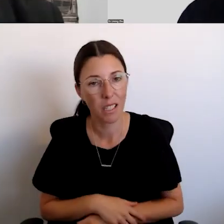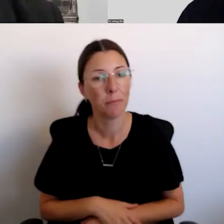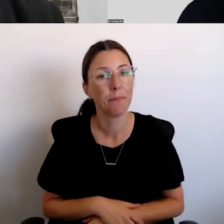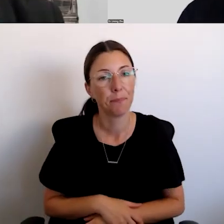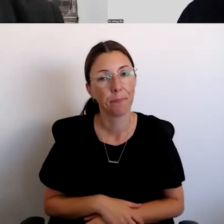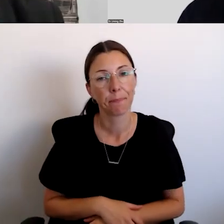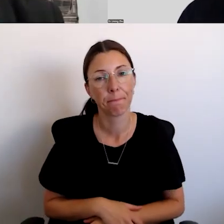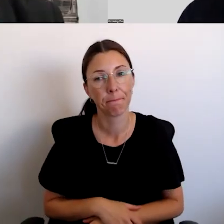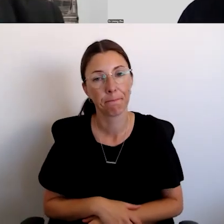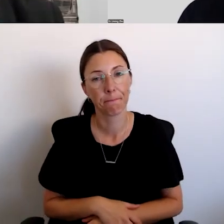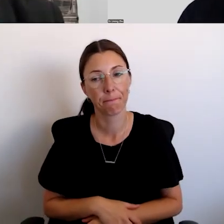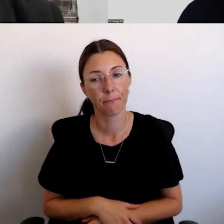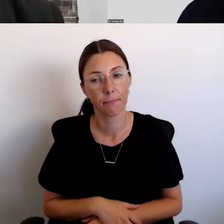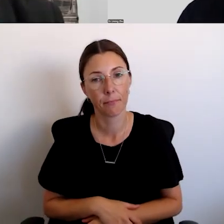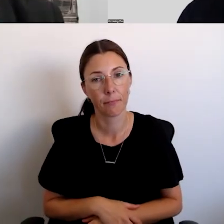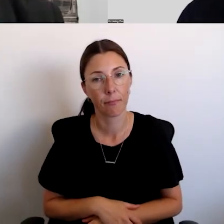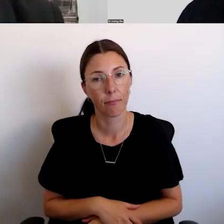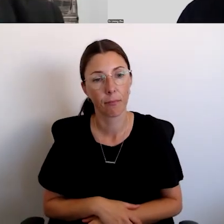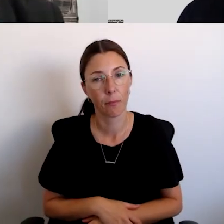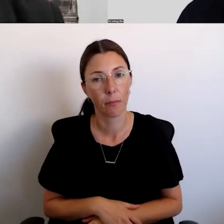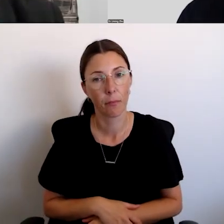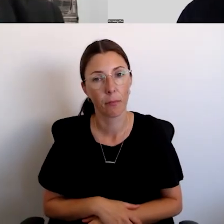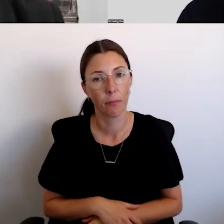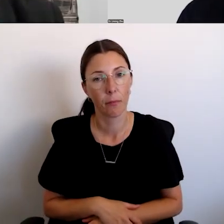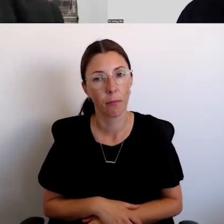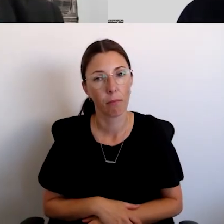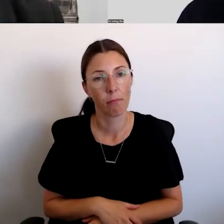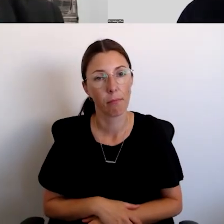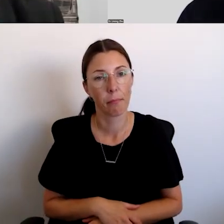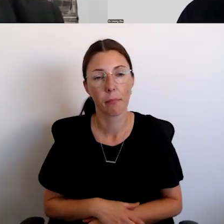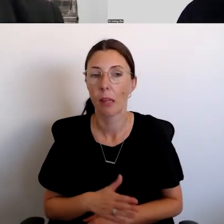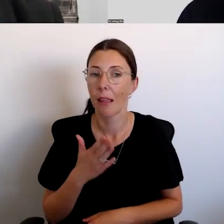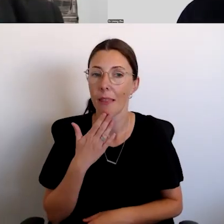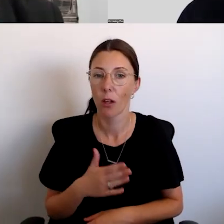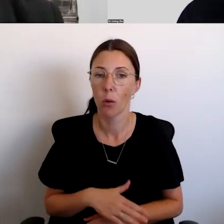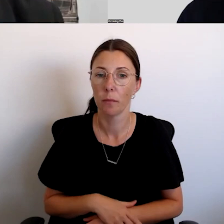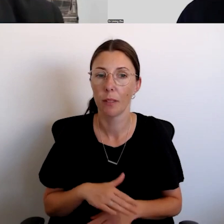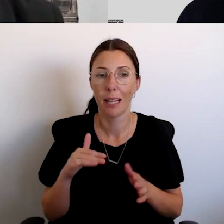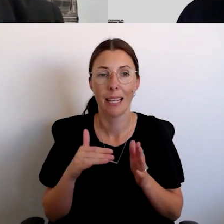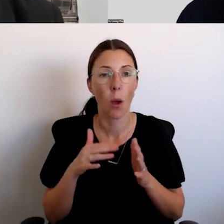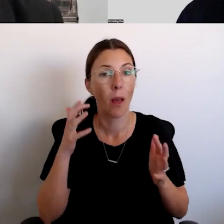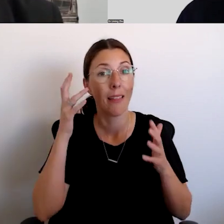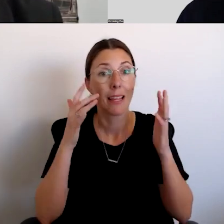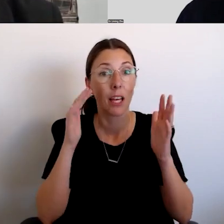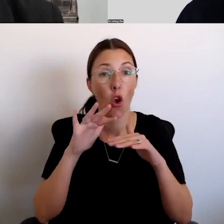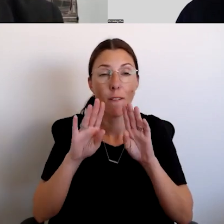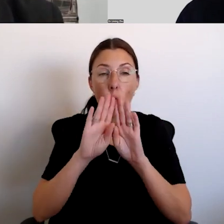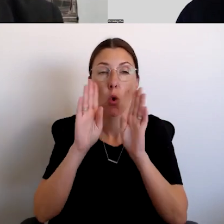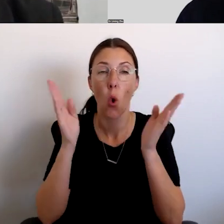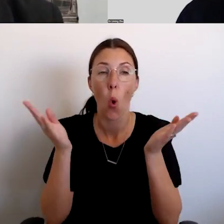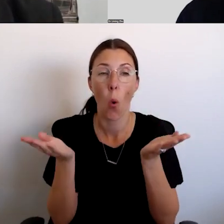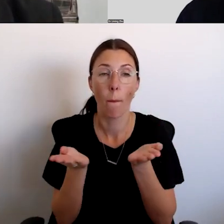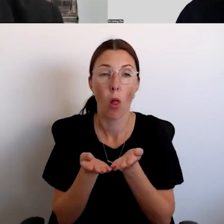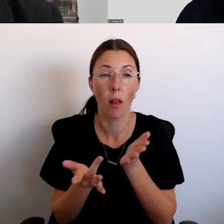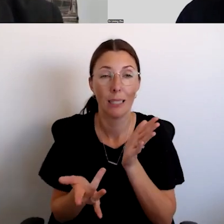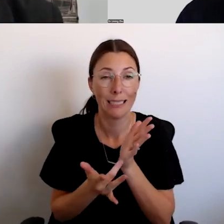you. And let's turn for a moment about global technical standards. And it's really fantastic to hear that